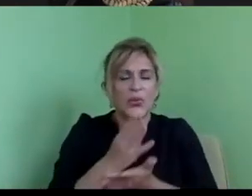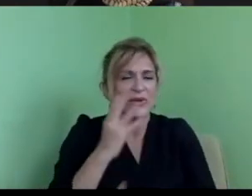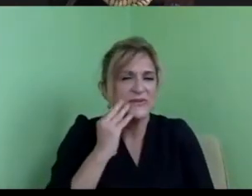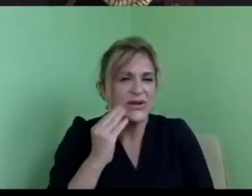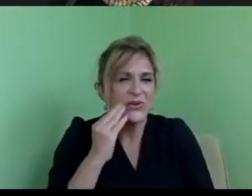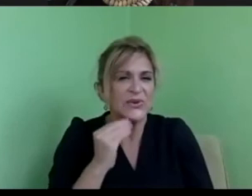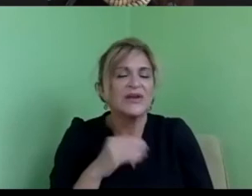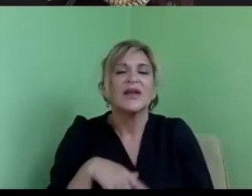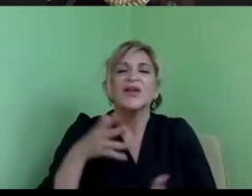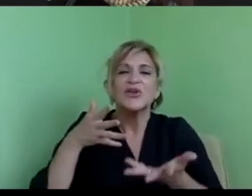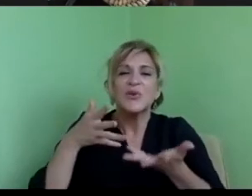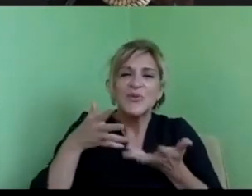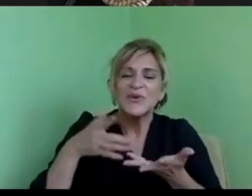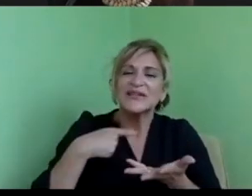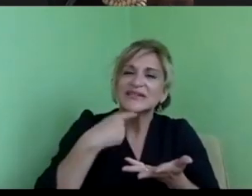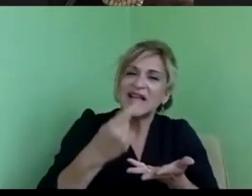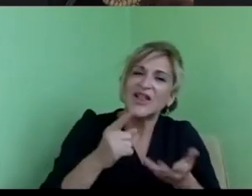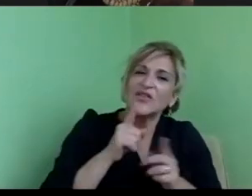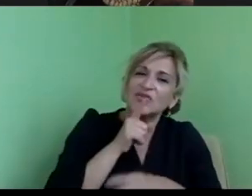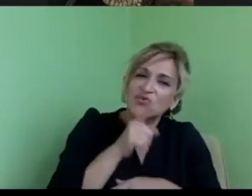you know telling the truth